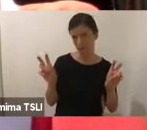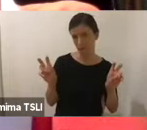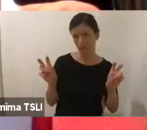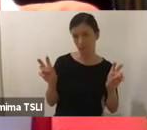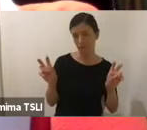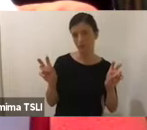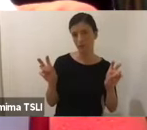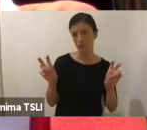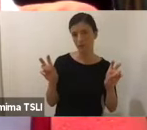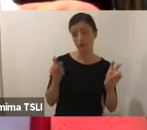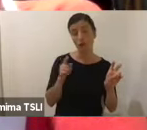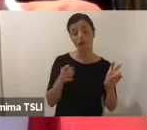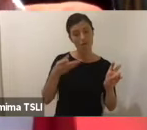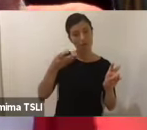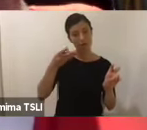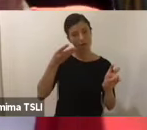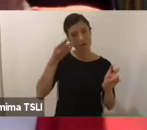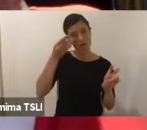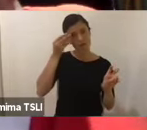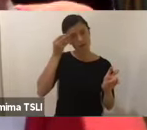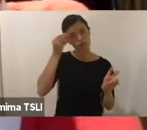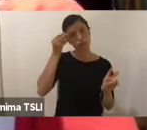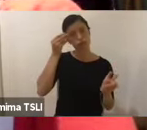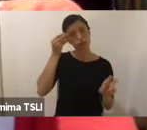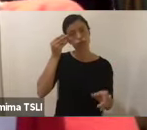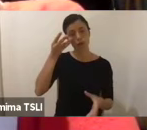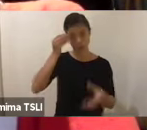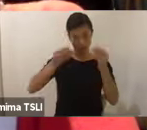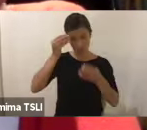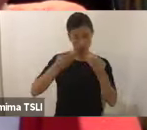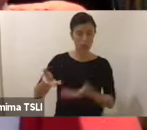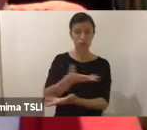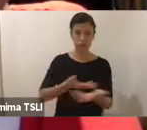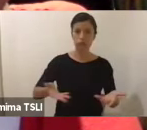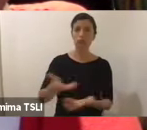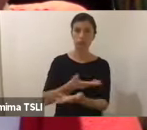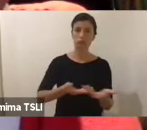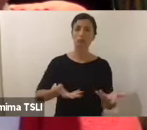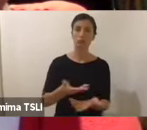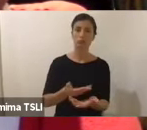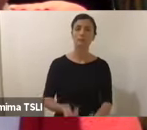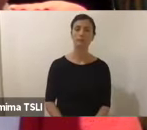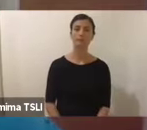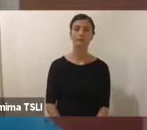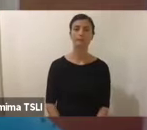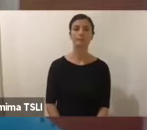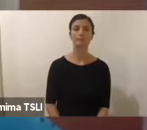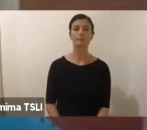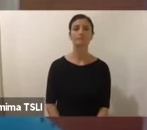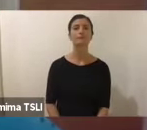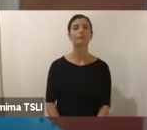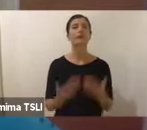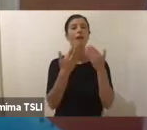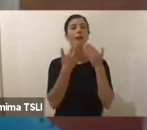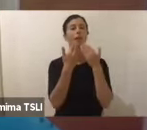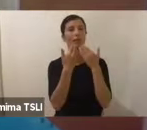um discussion although as i say it was a generalized okay thank you and and i